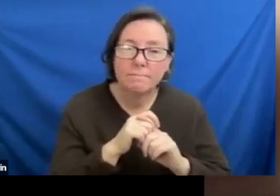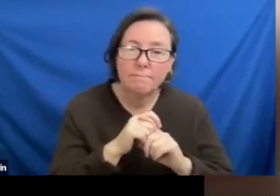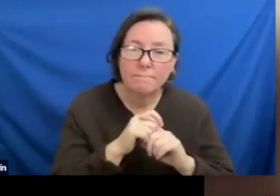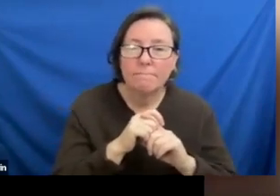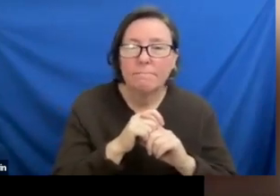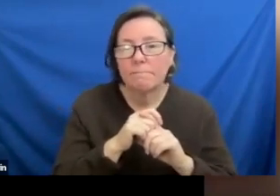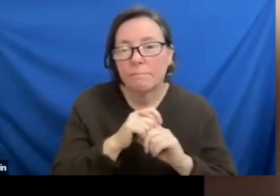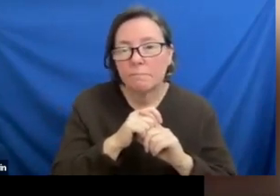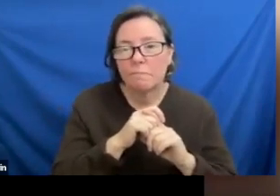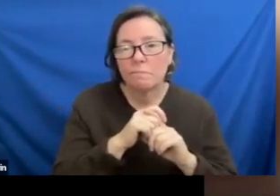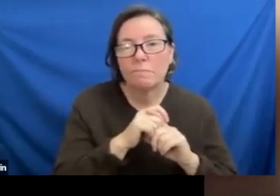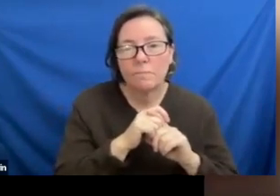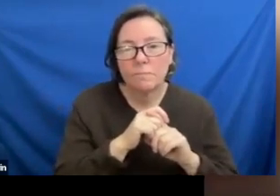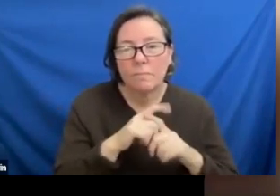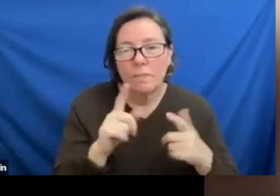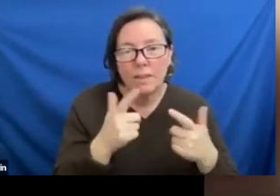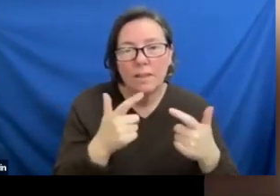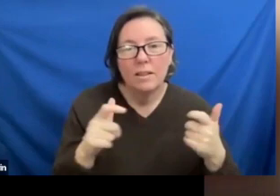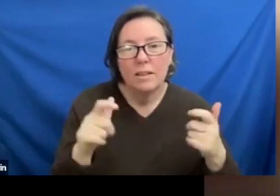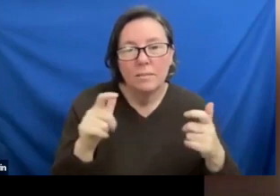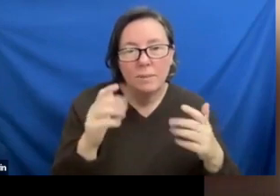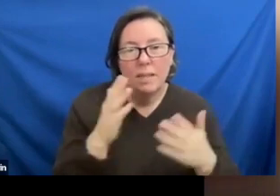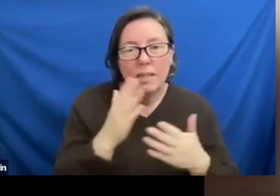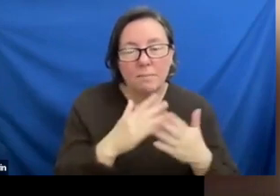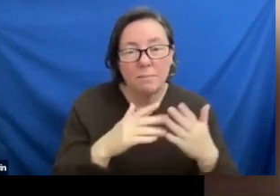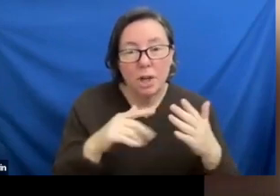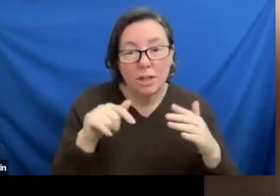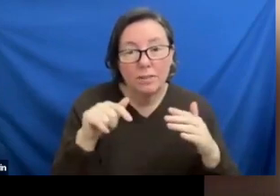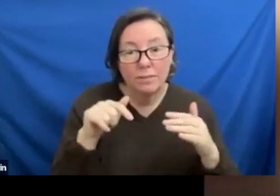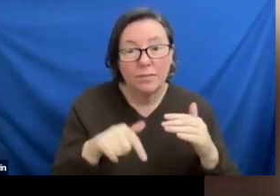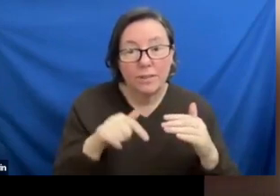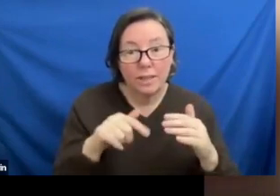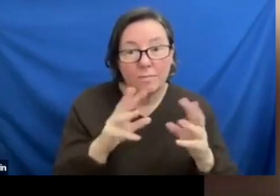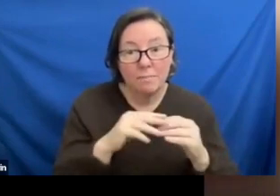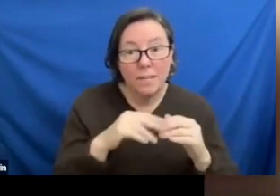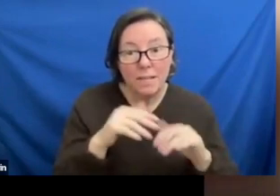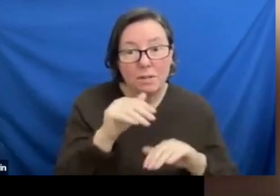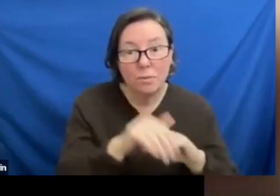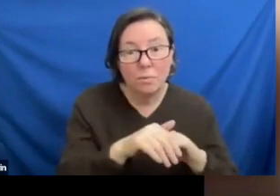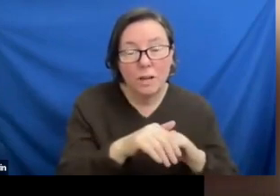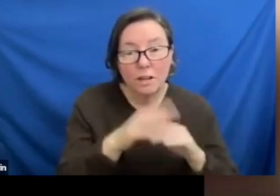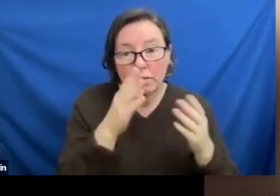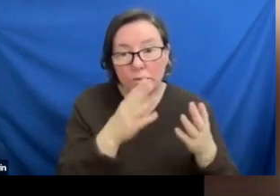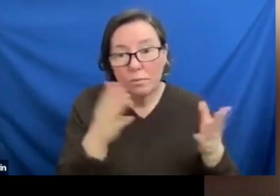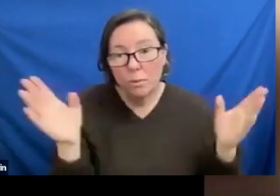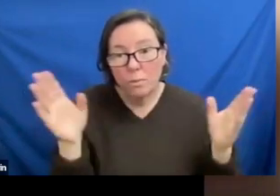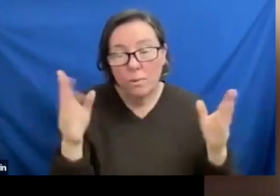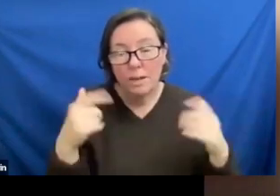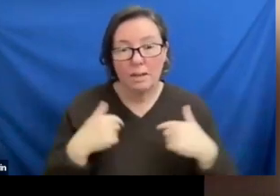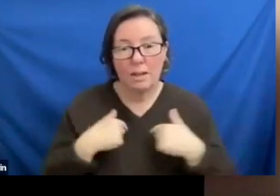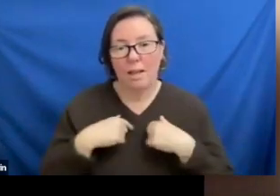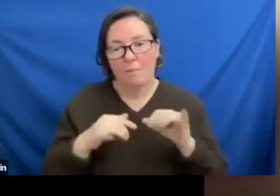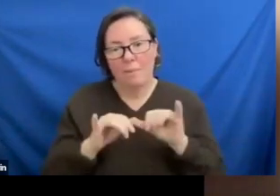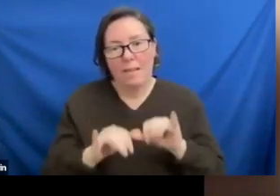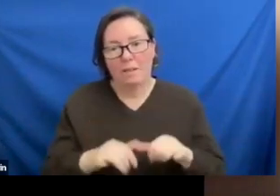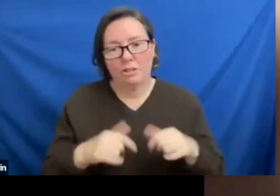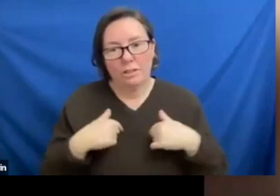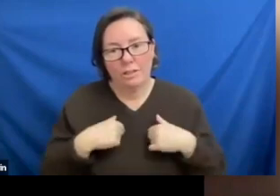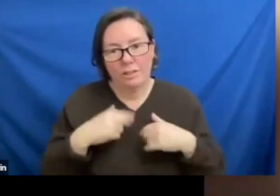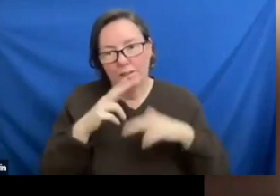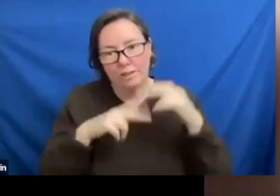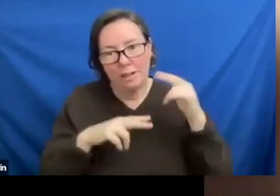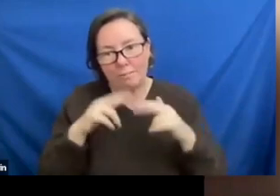primary element in the spirit of tonight's meeting. So as the engineer in the equation, I can build some